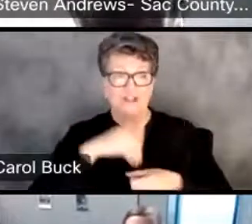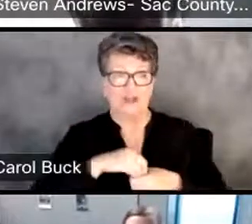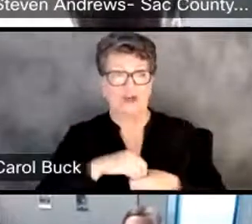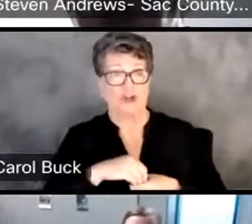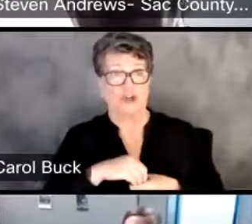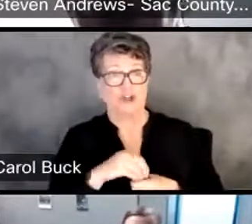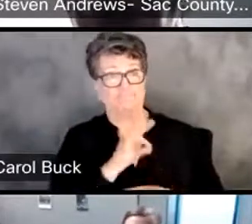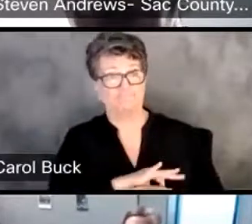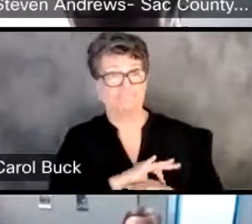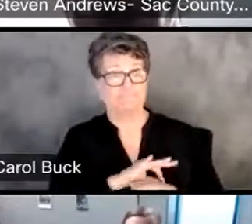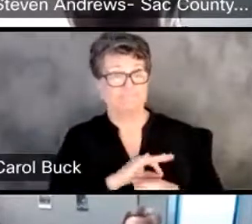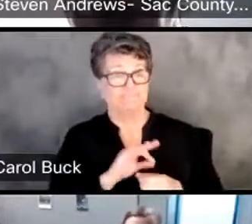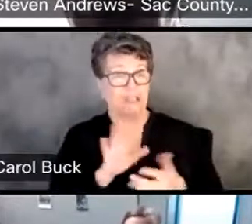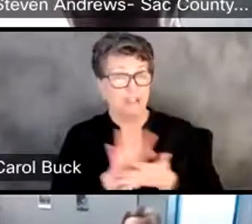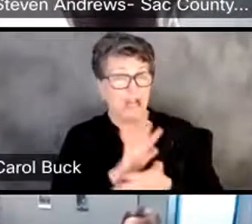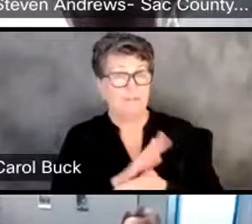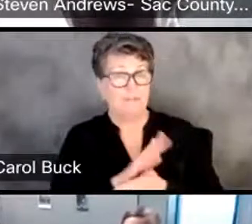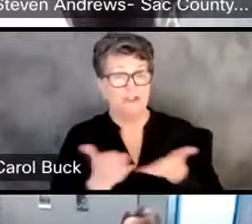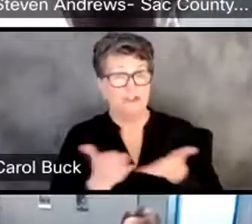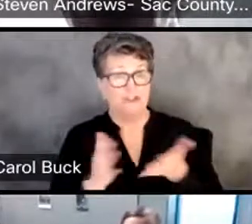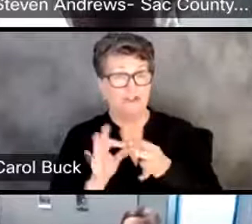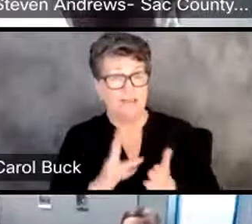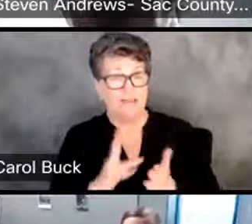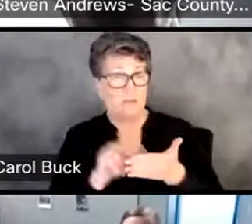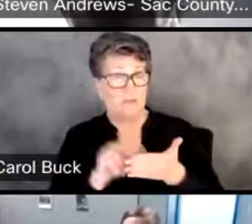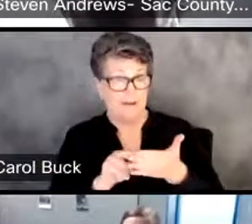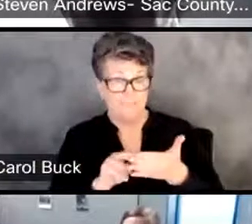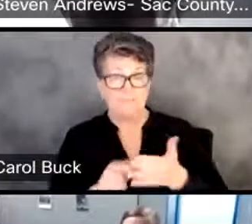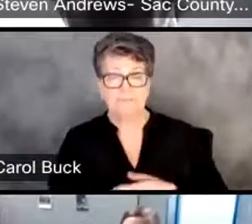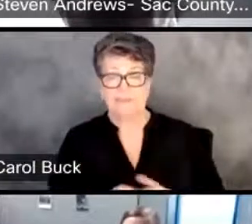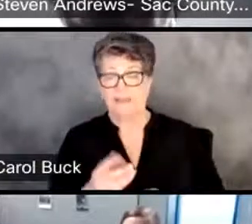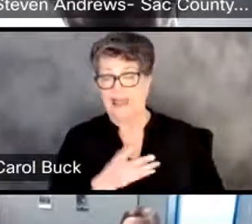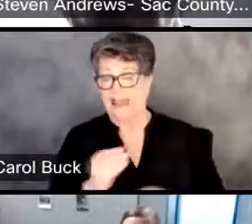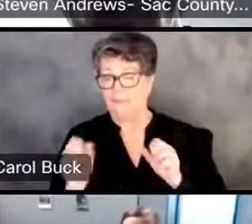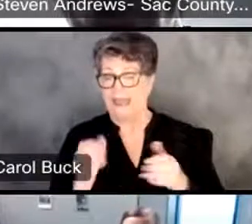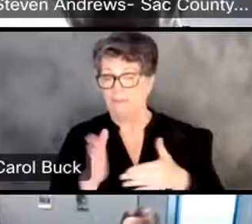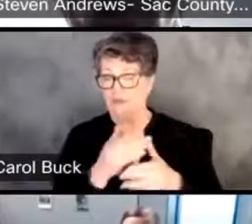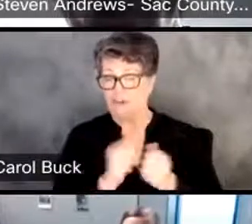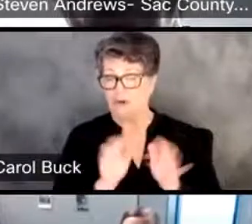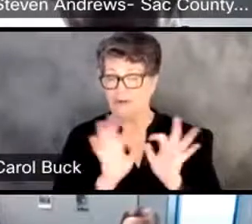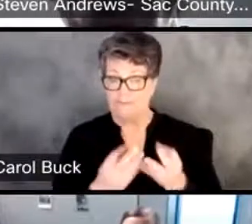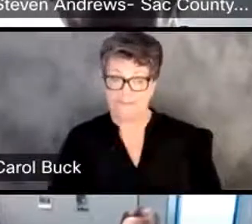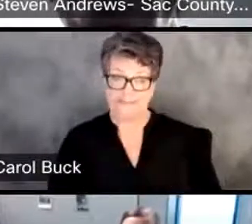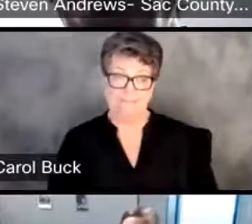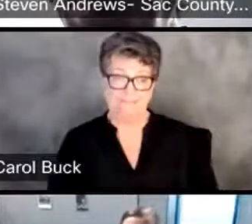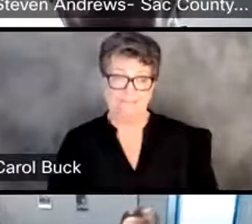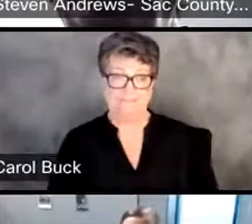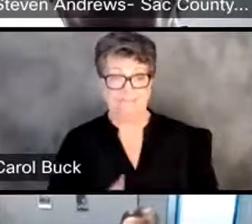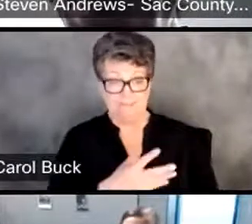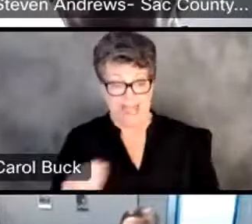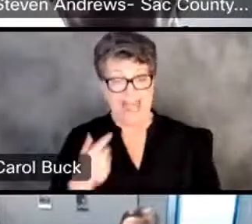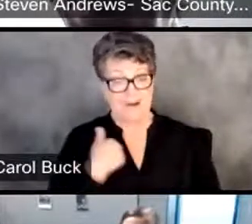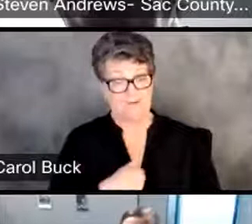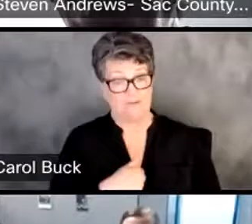documents for our service coordinators to refer to and be able to share with families. And we have been able to